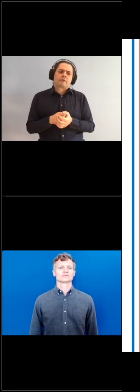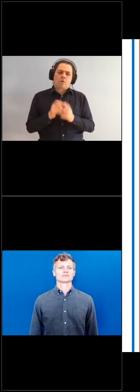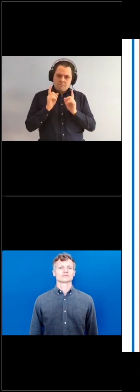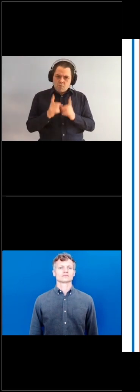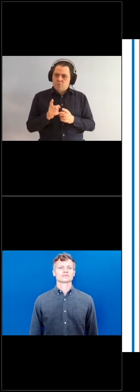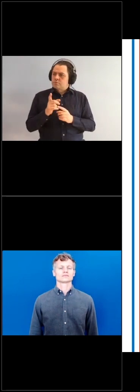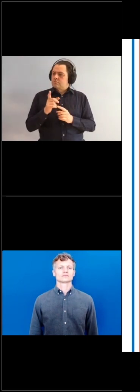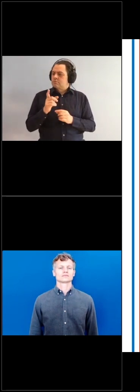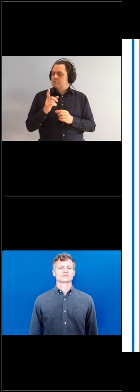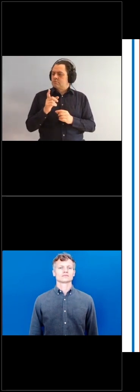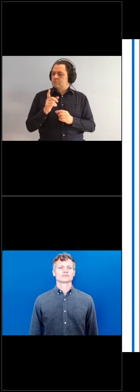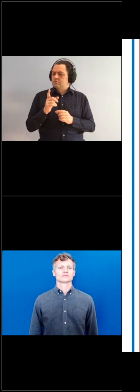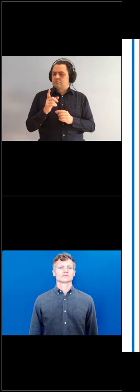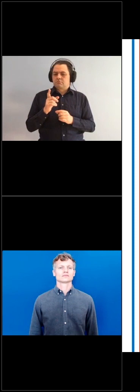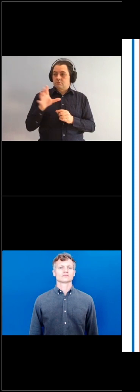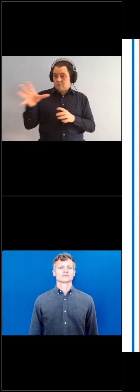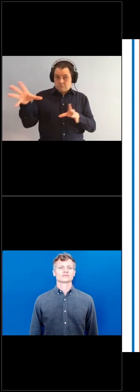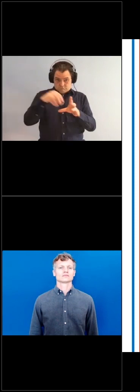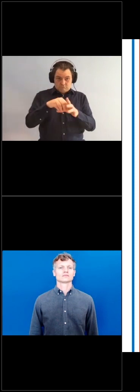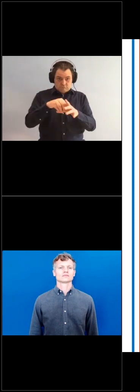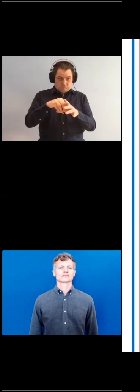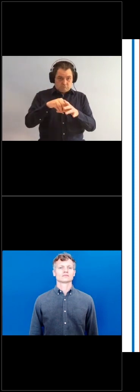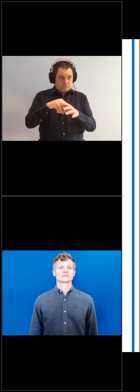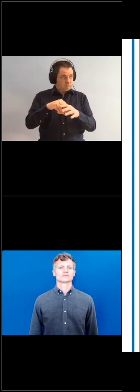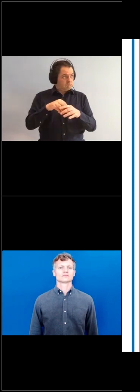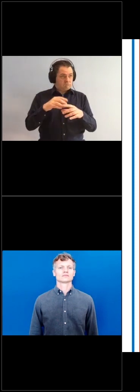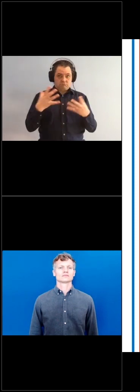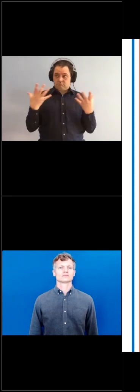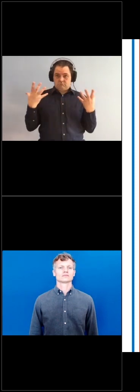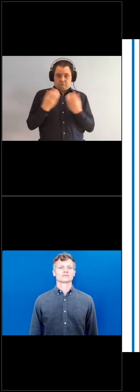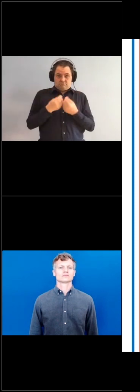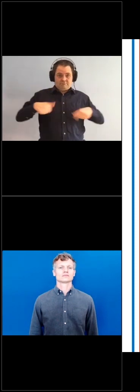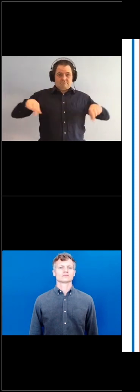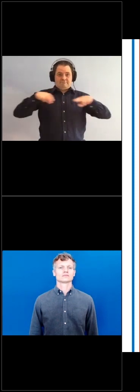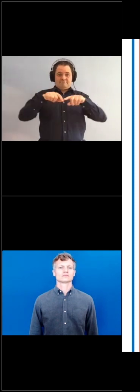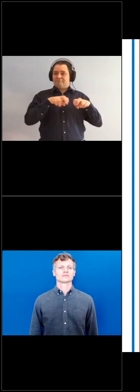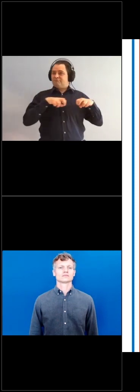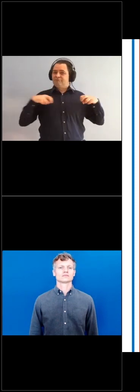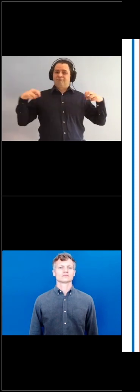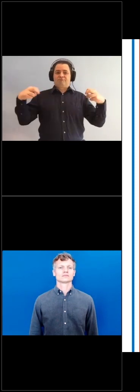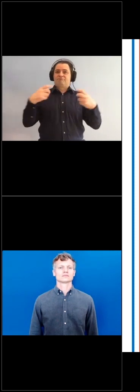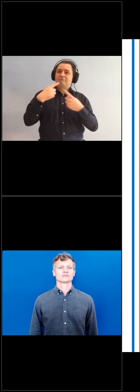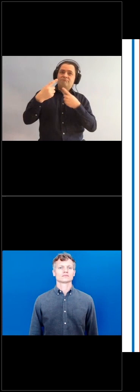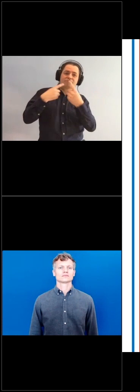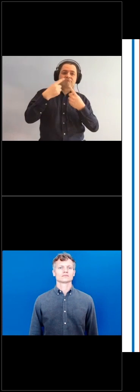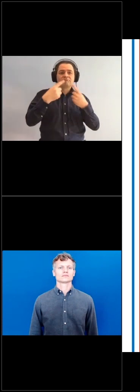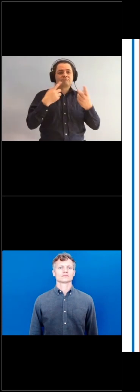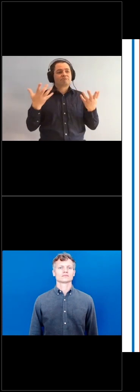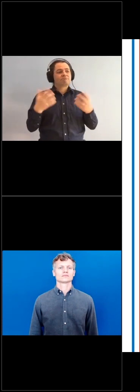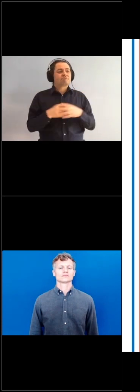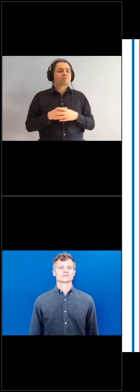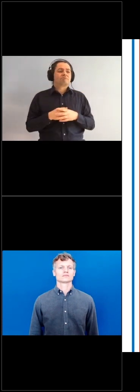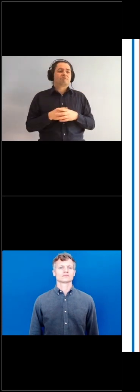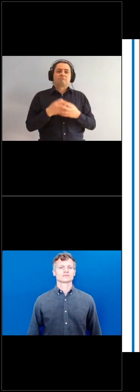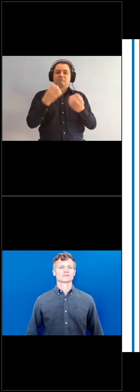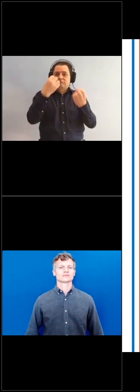terms of participation, whereby we are enabling them to participate in terms of development of